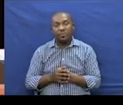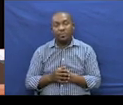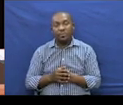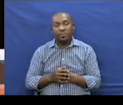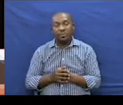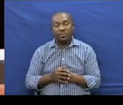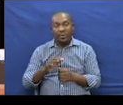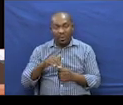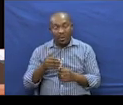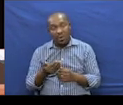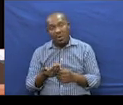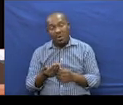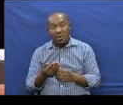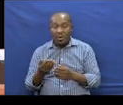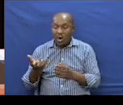community involvement.